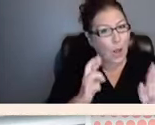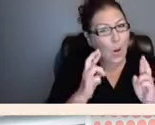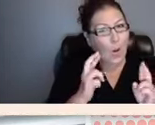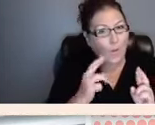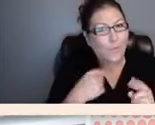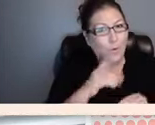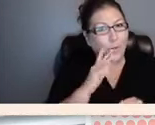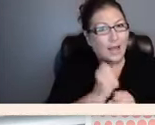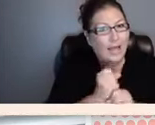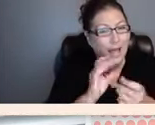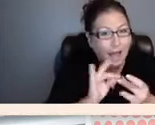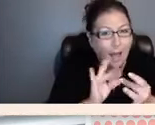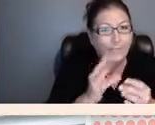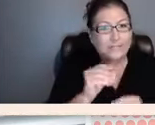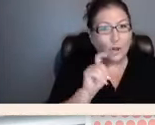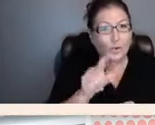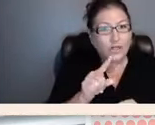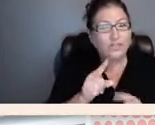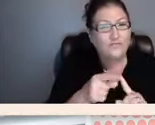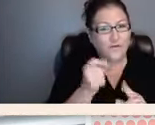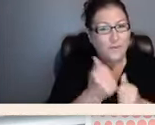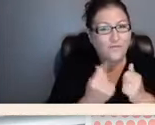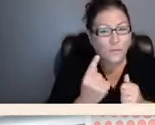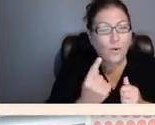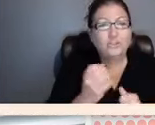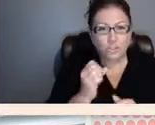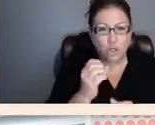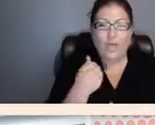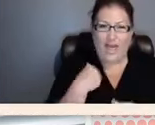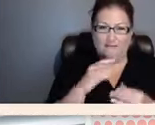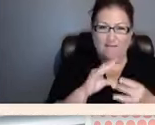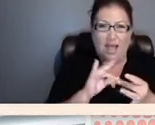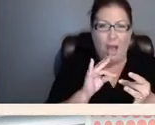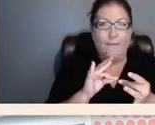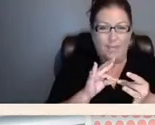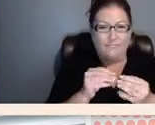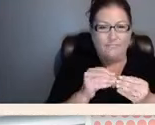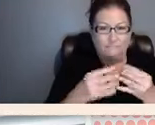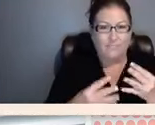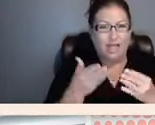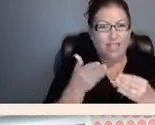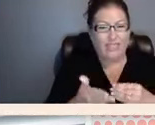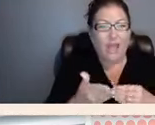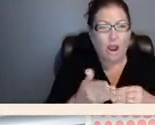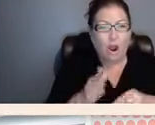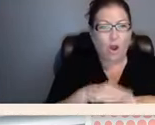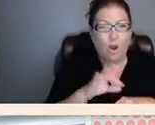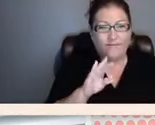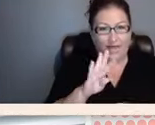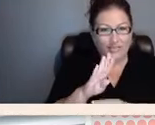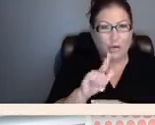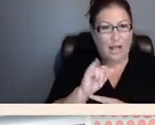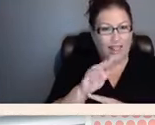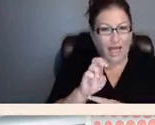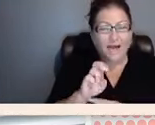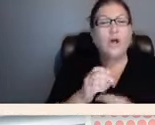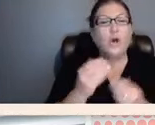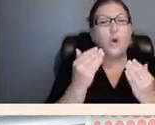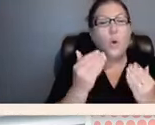everybody viewing this. So there is a comment thread there on Facebook Live. Go ahead and put your questions and comments in there.